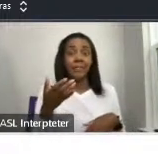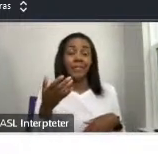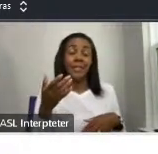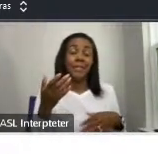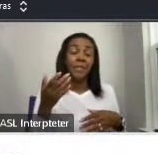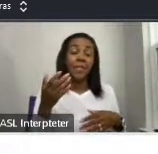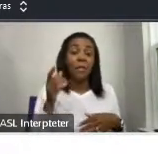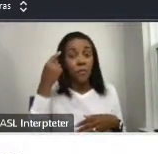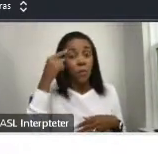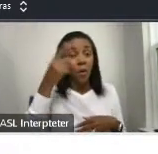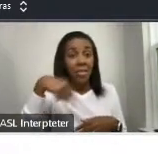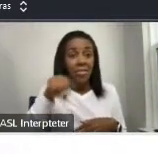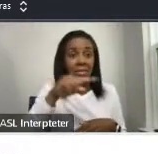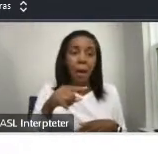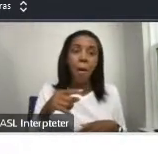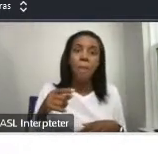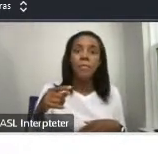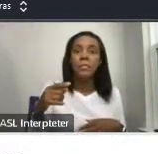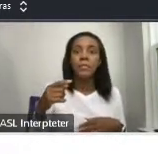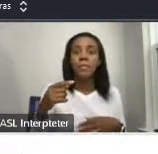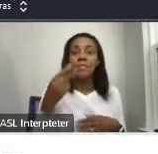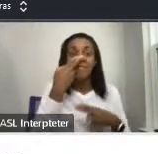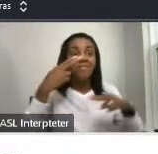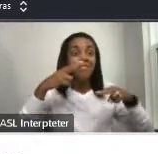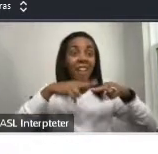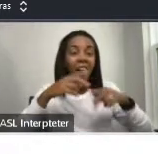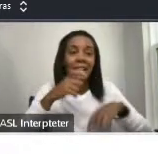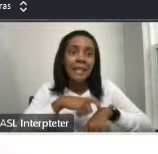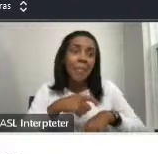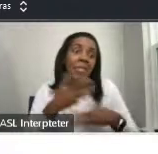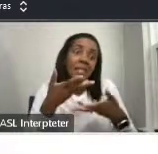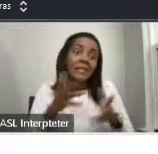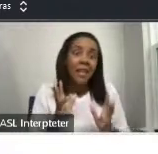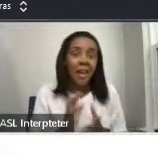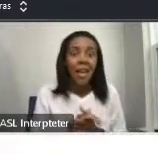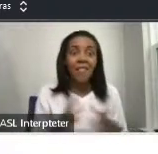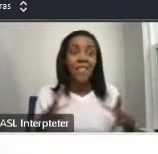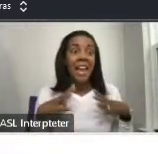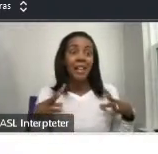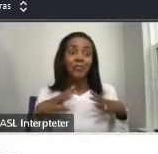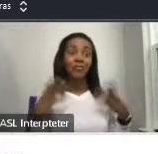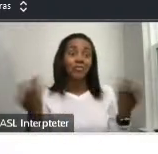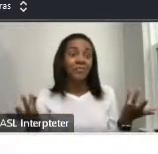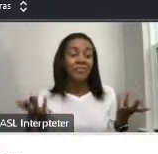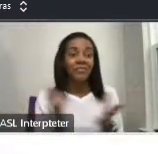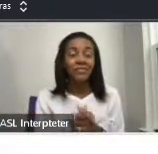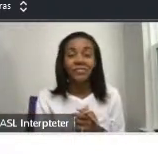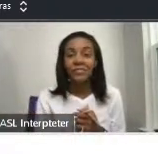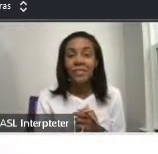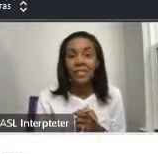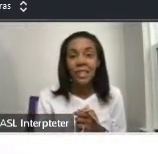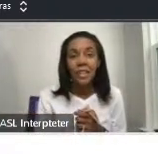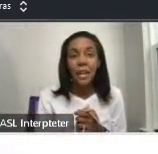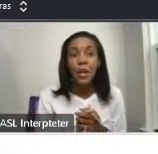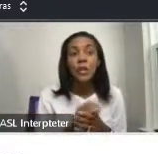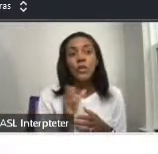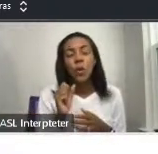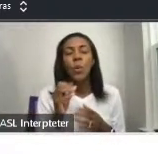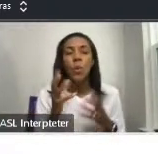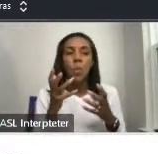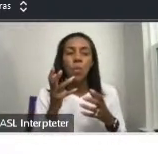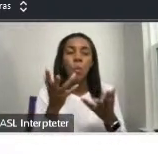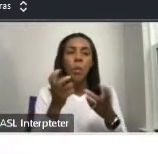hope we can put some attention on the sidewalks as South City continues to